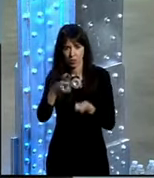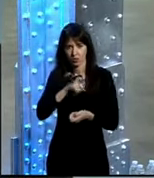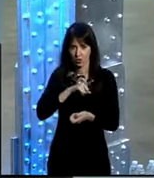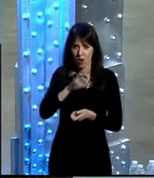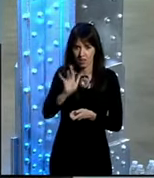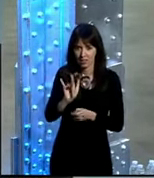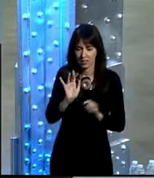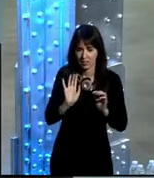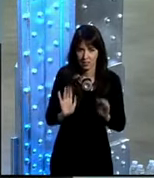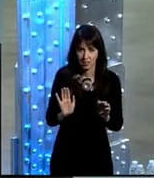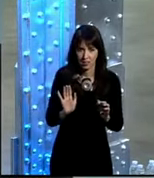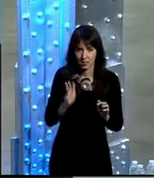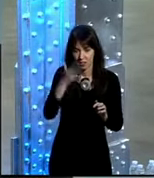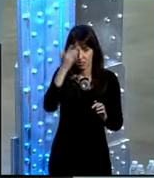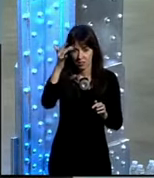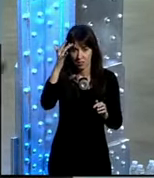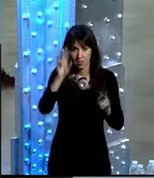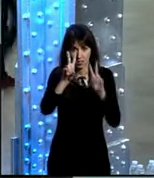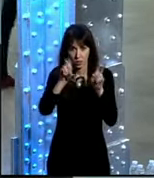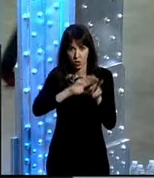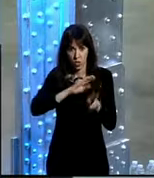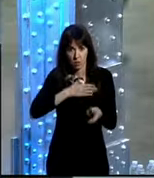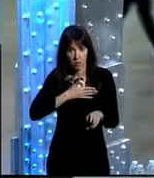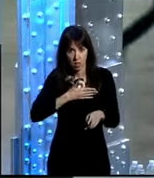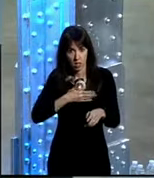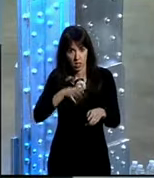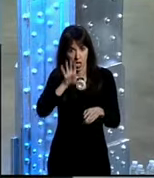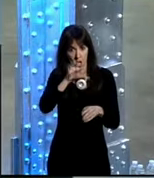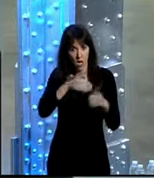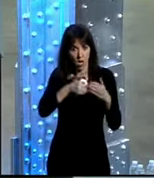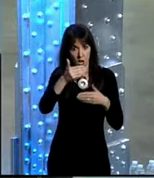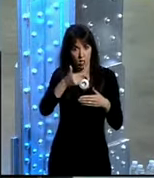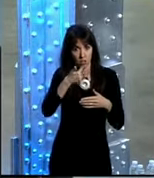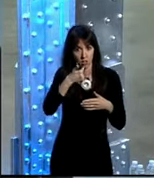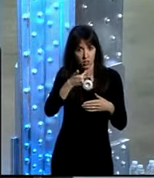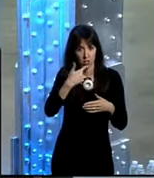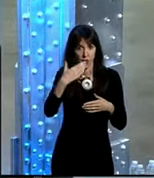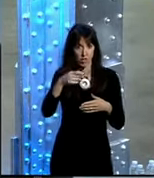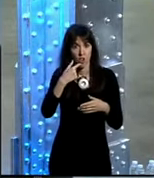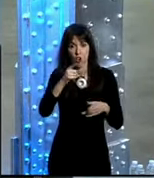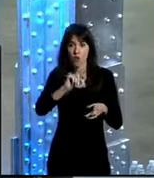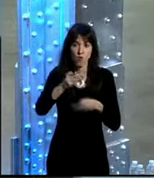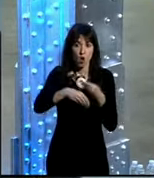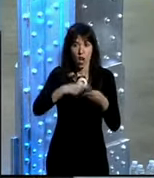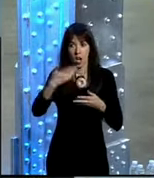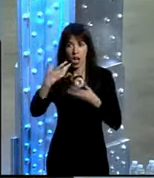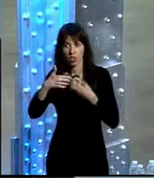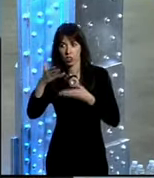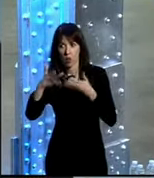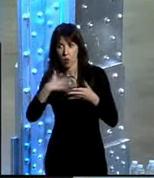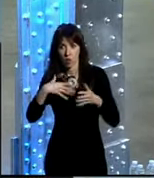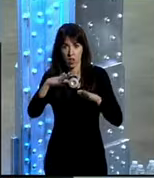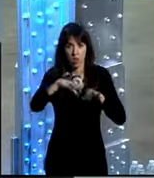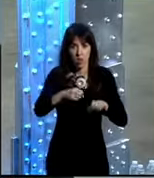imagining the headlines tomorrow in El País. Christy Dana says, "Don't produce robots that can take over the world." Just don't do